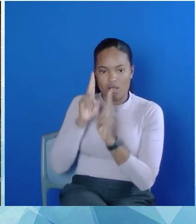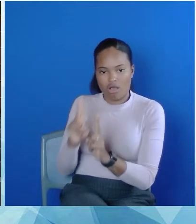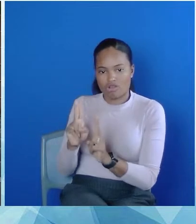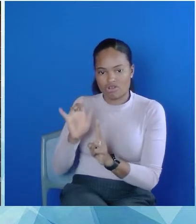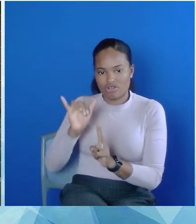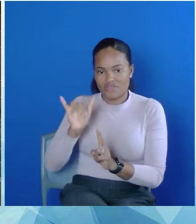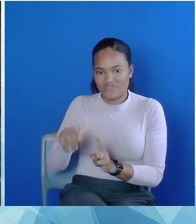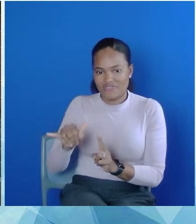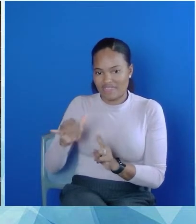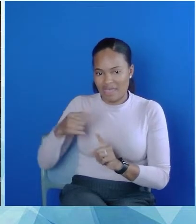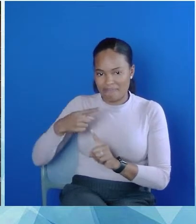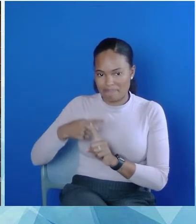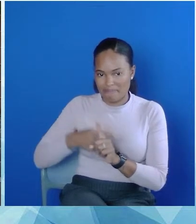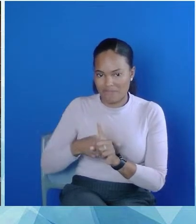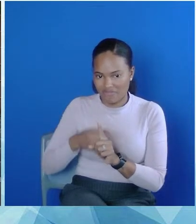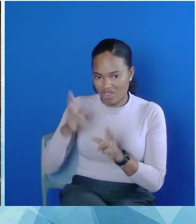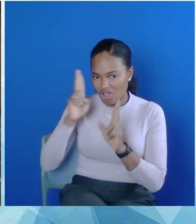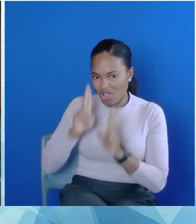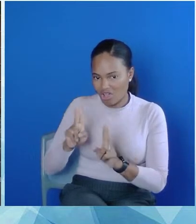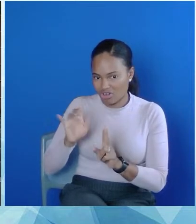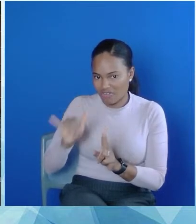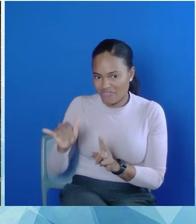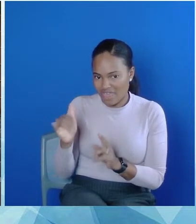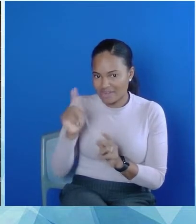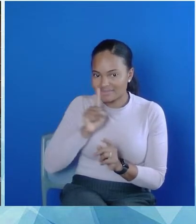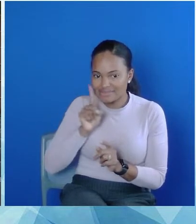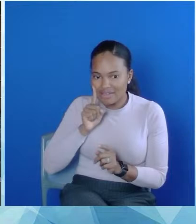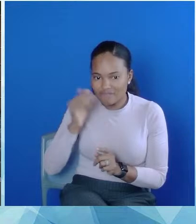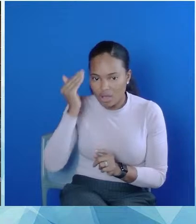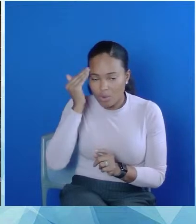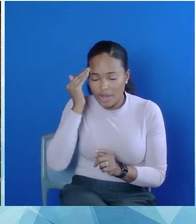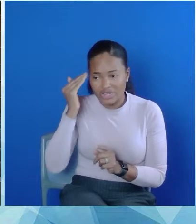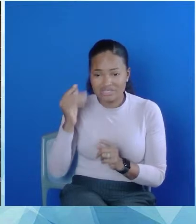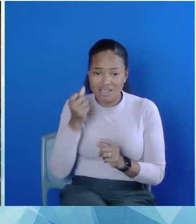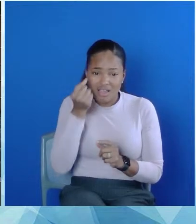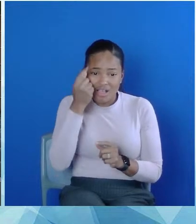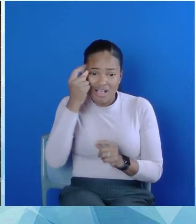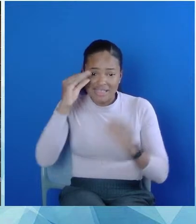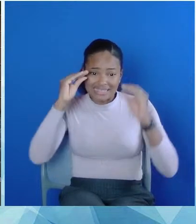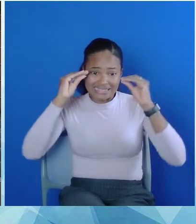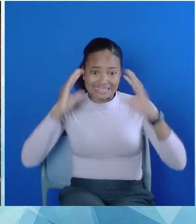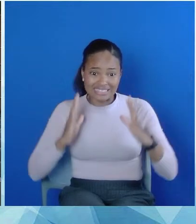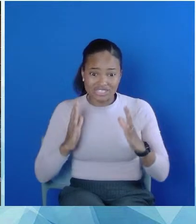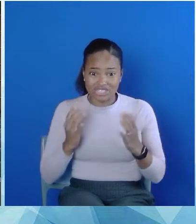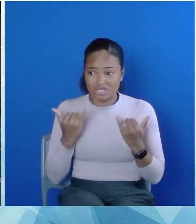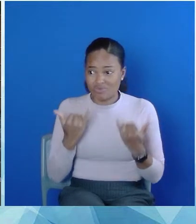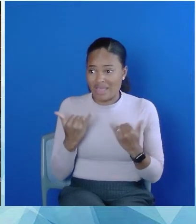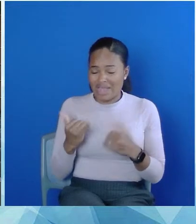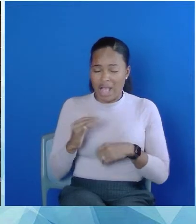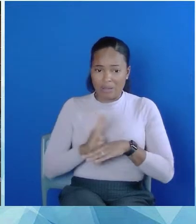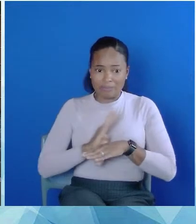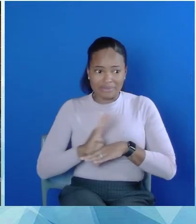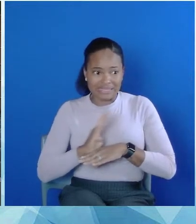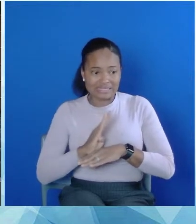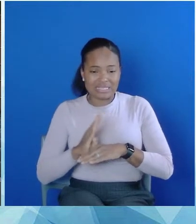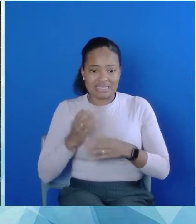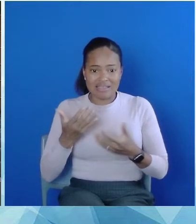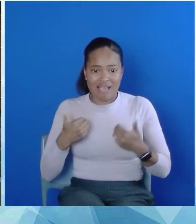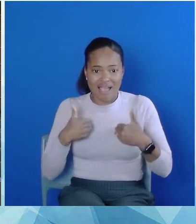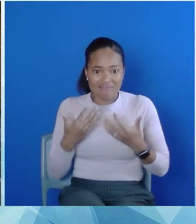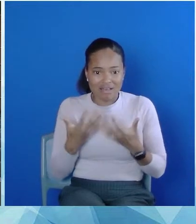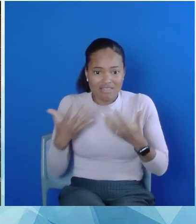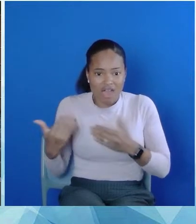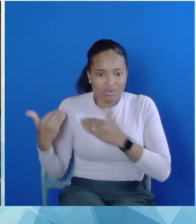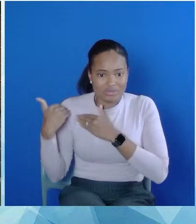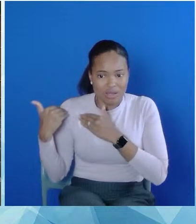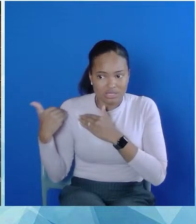Okay. Our teachers are already under so much pressure as it is that I hate to throw one more thing on them. And